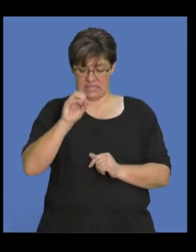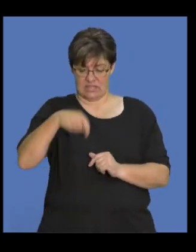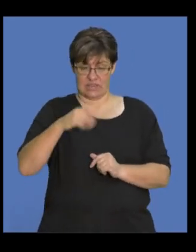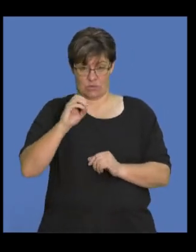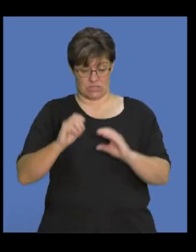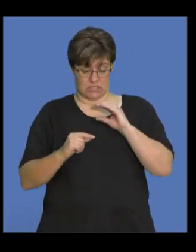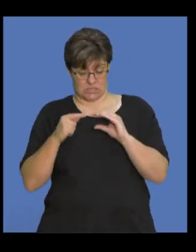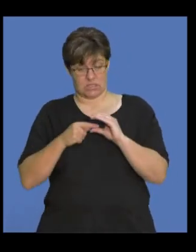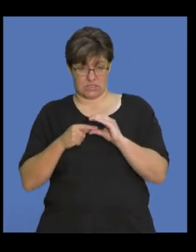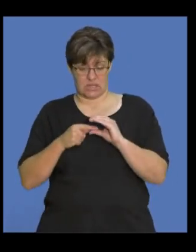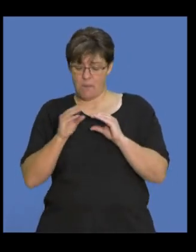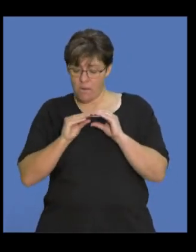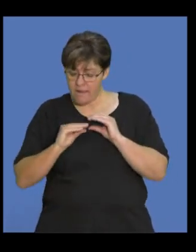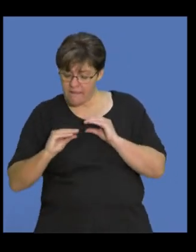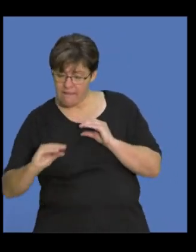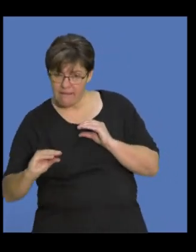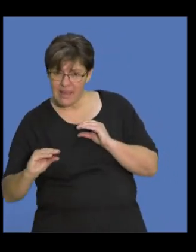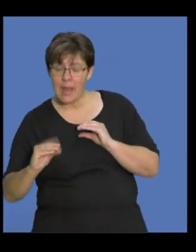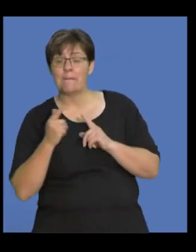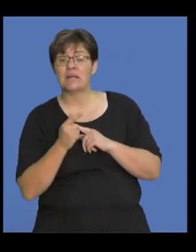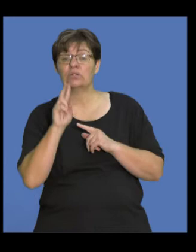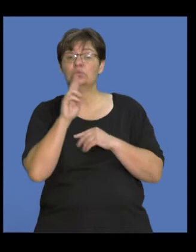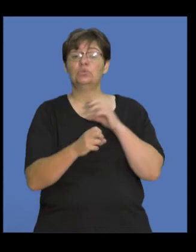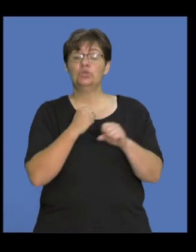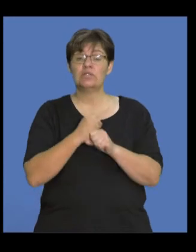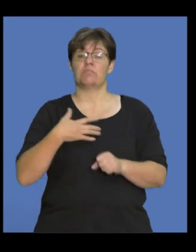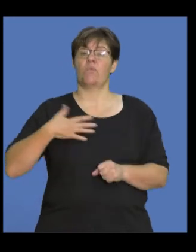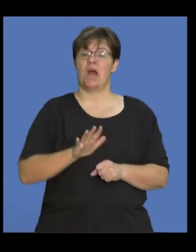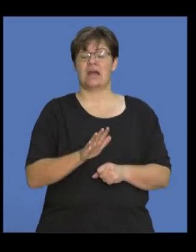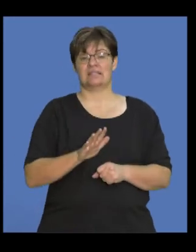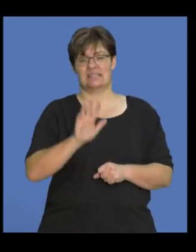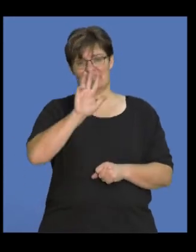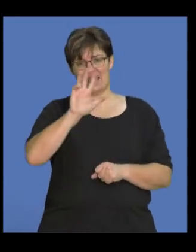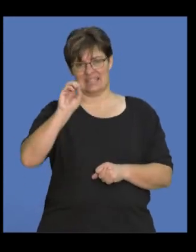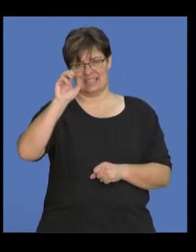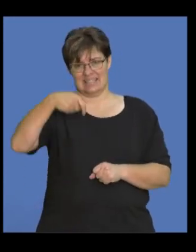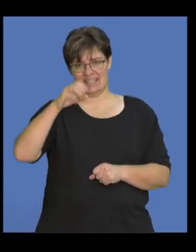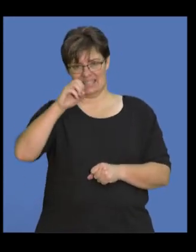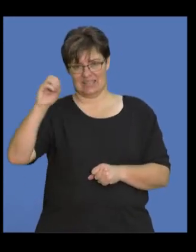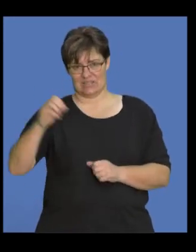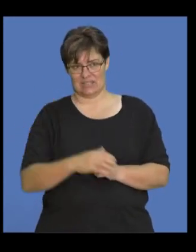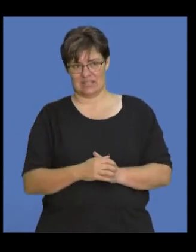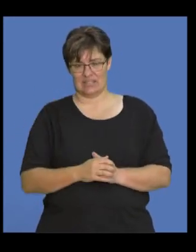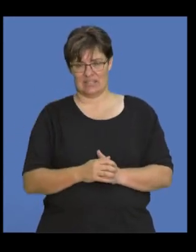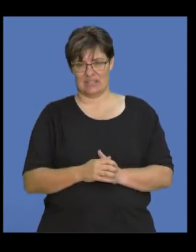80,000, but now I want it to be 90,000 in 2 years. What interest rate must